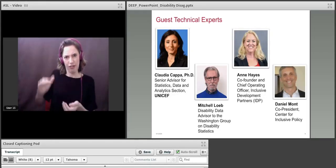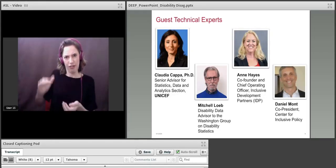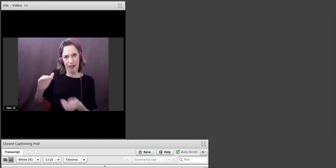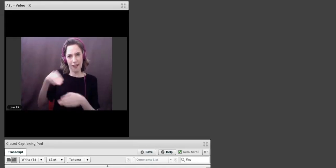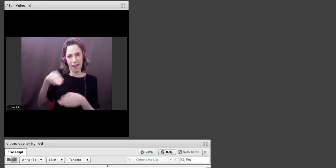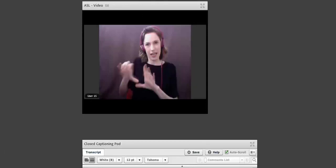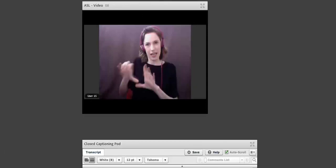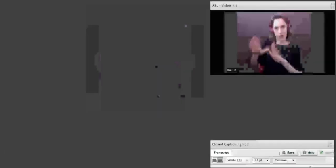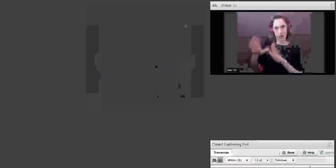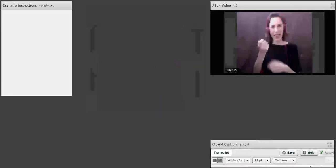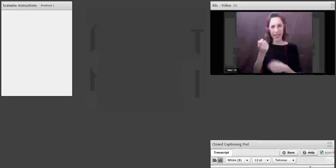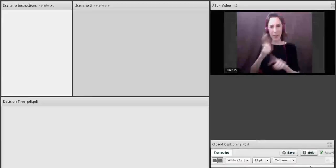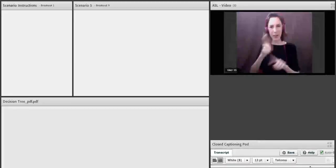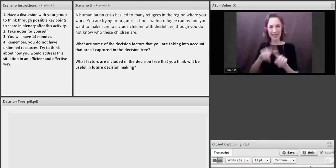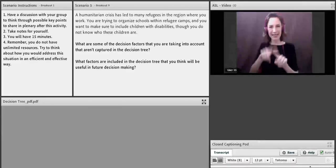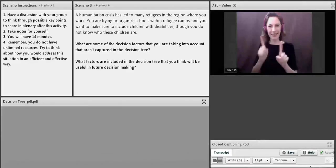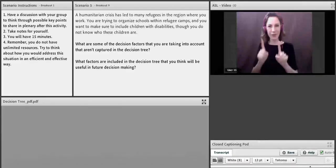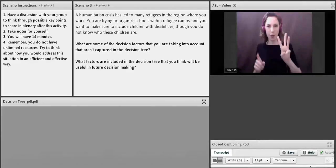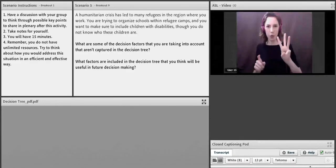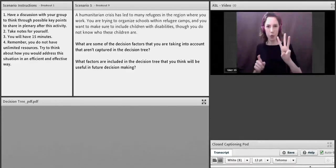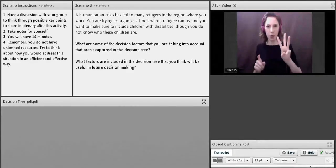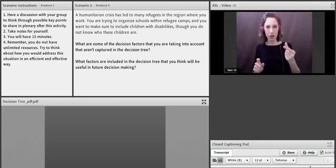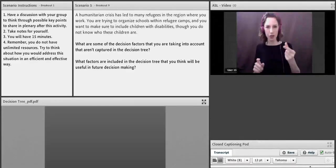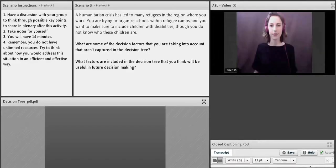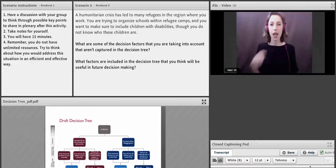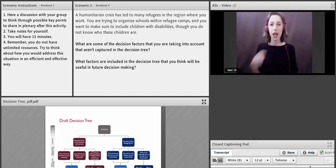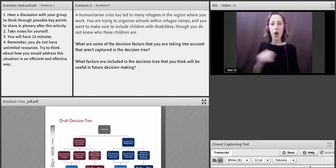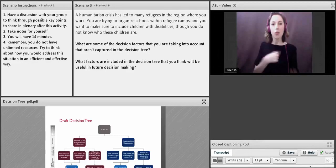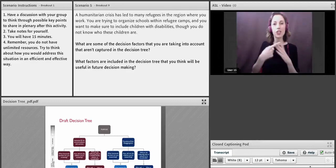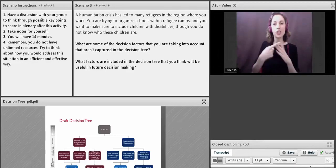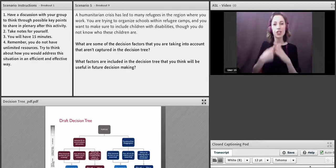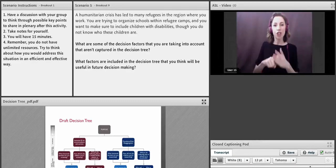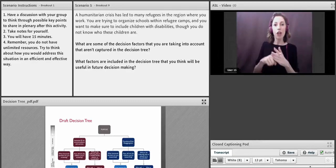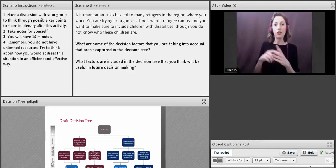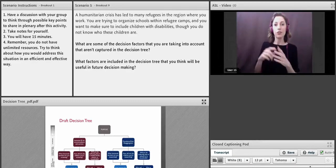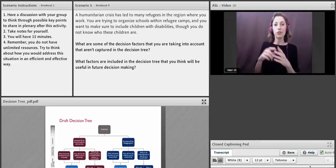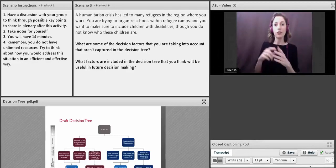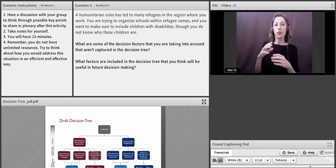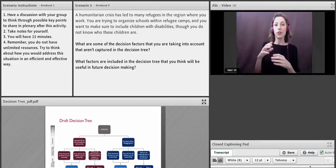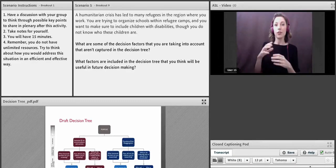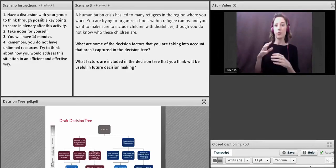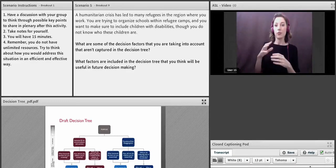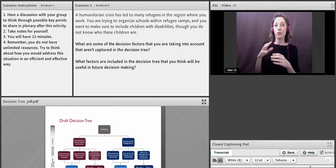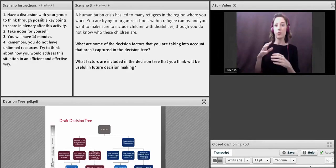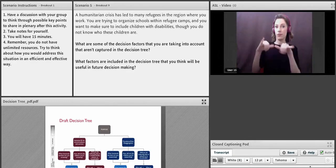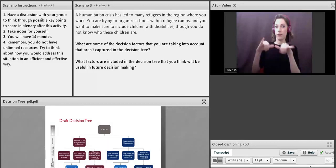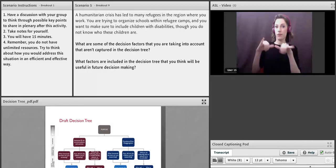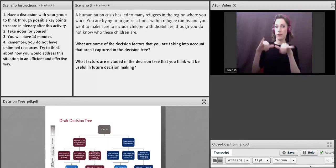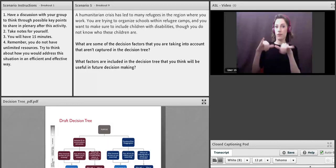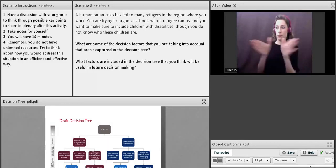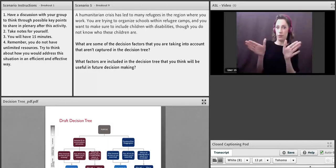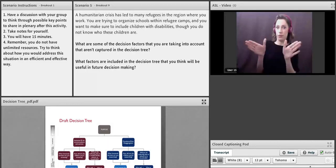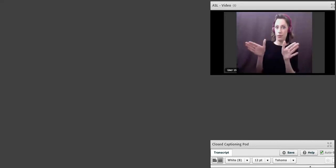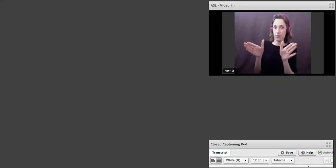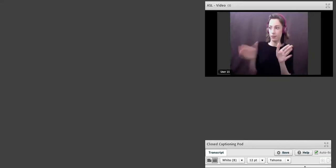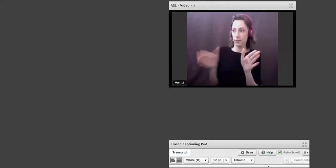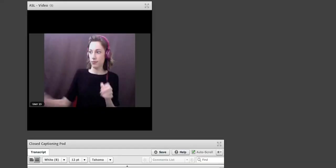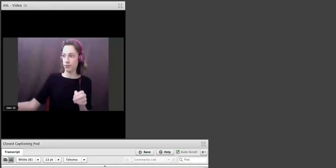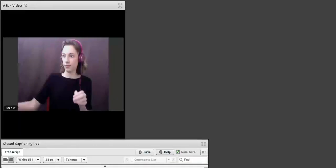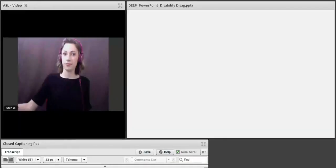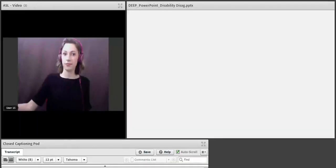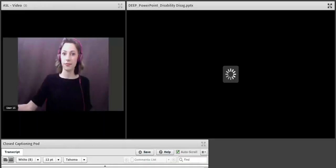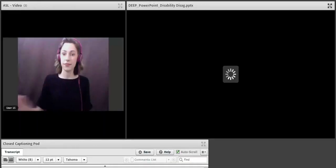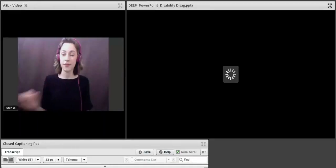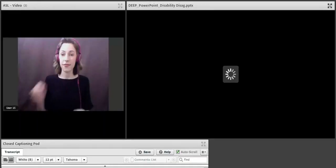important because that has to be ruled out before you can do any other type of screening, in particular for children